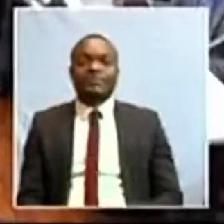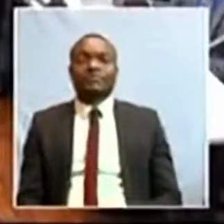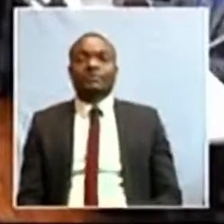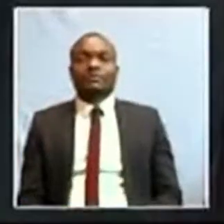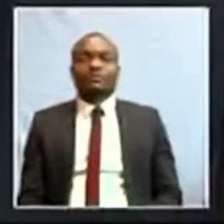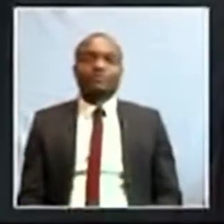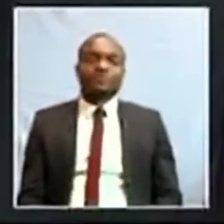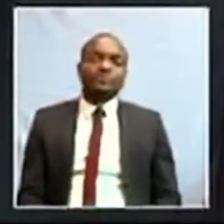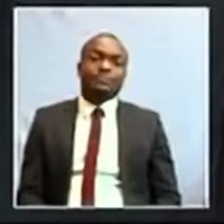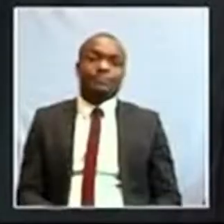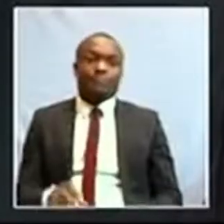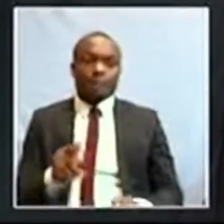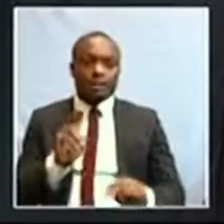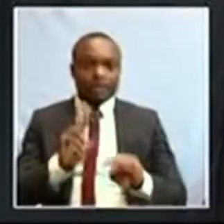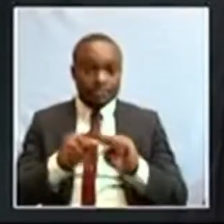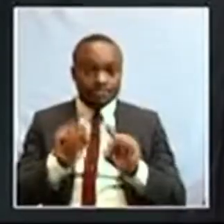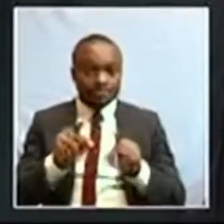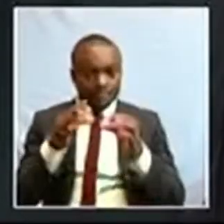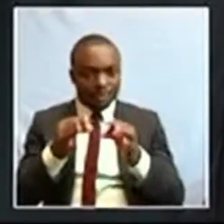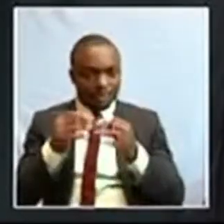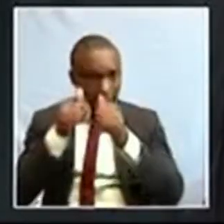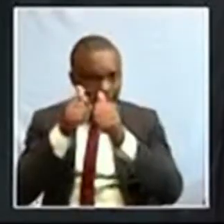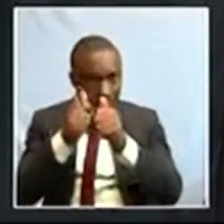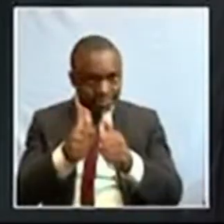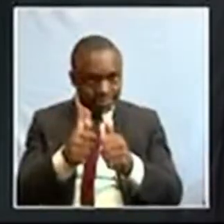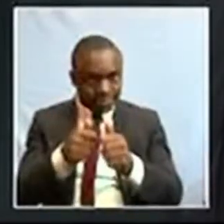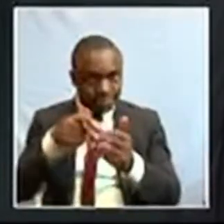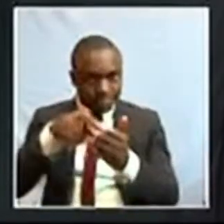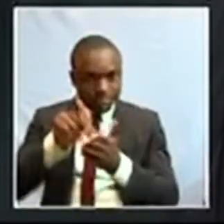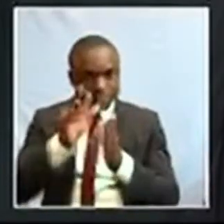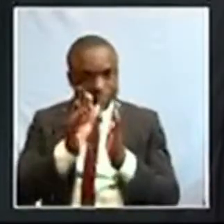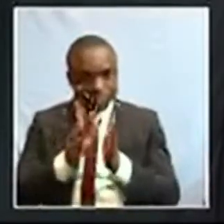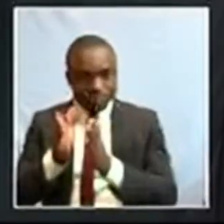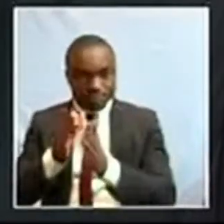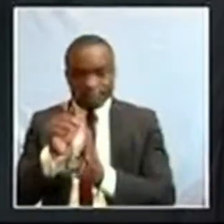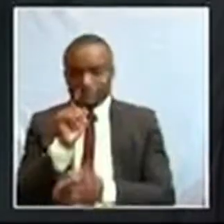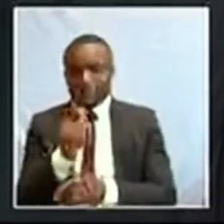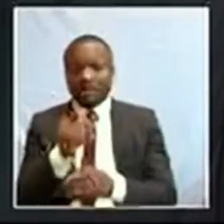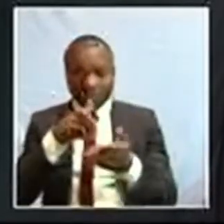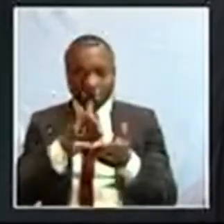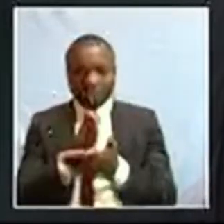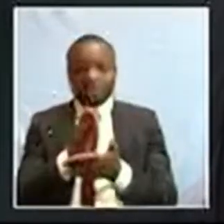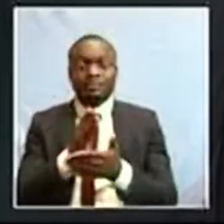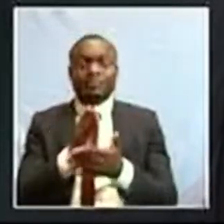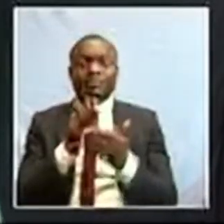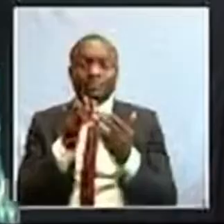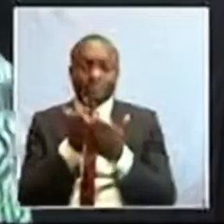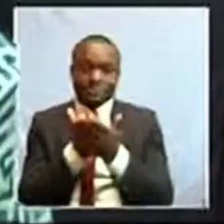Thank you, Chair. Chair, if we follow the payment plan, it's attainable. I submit.